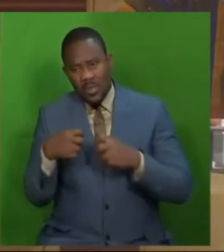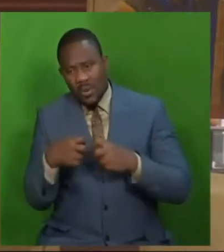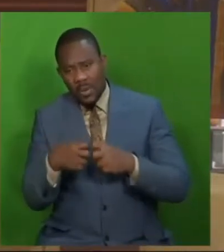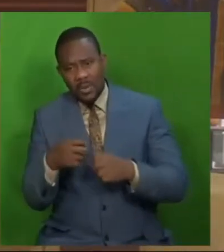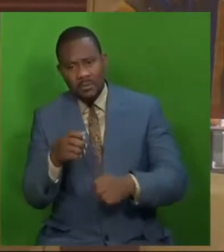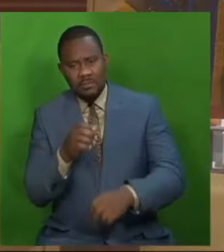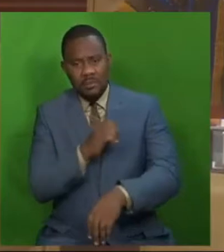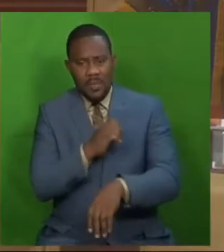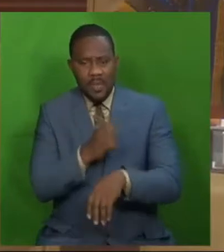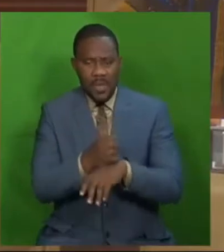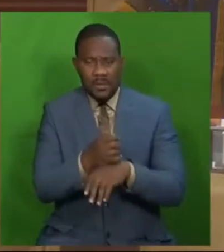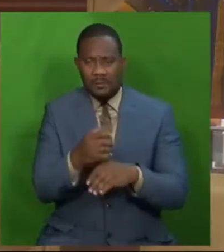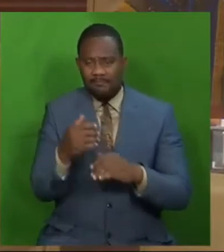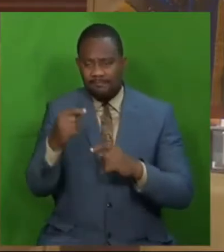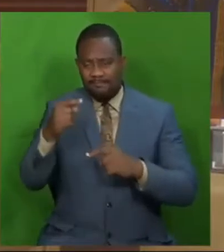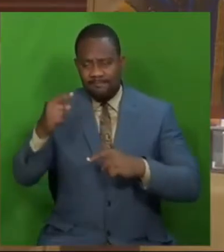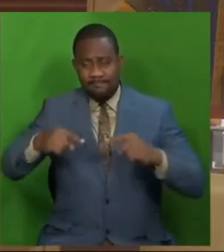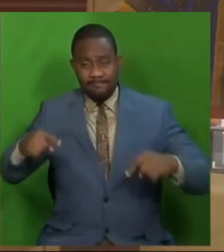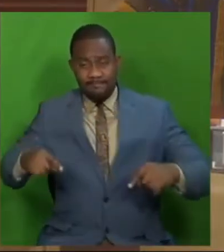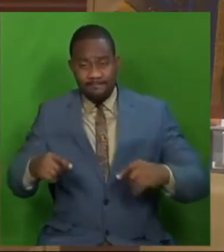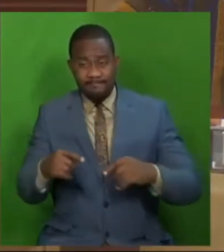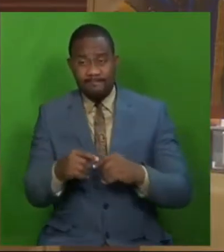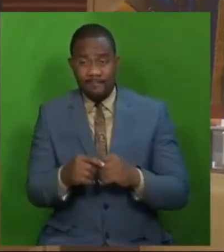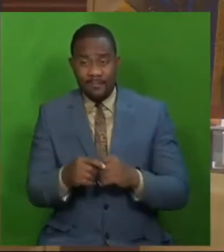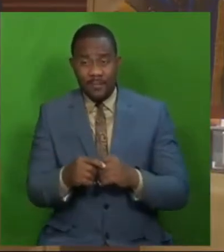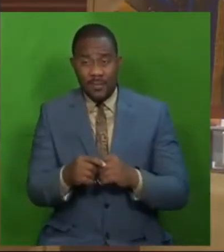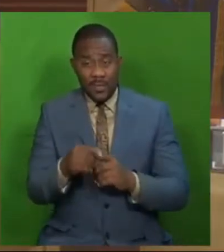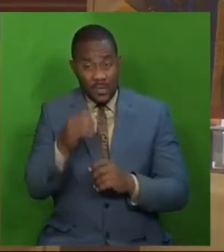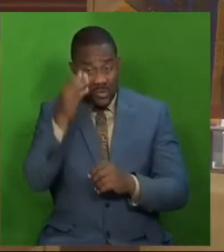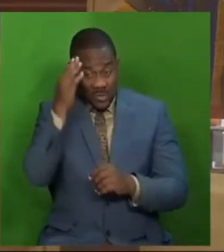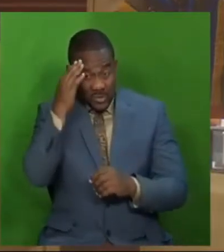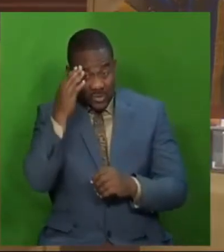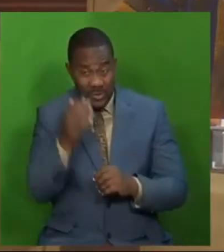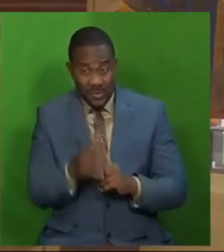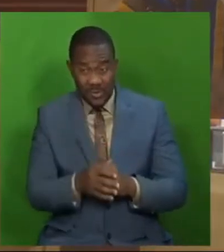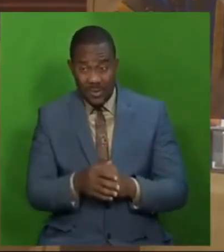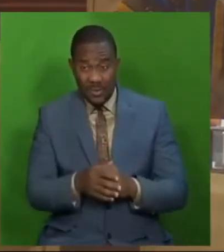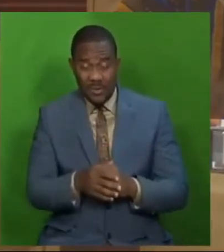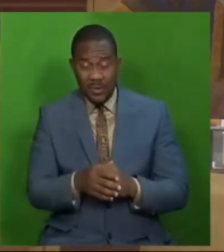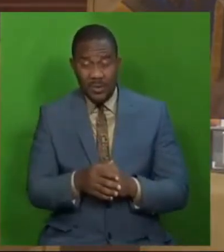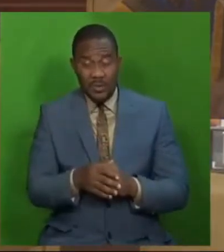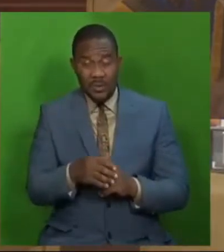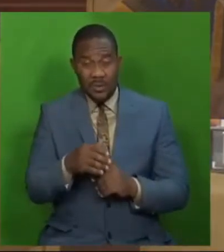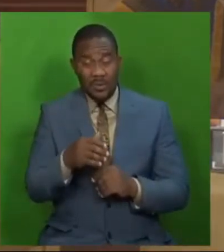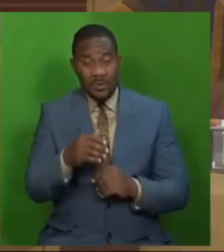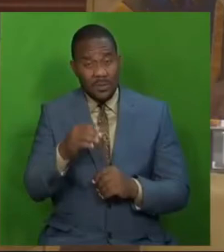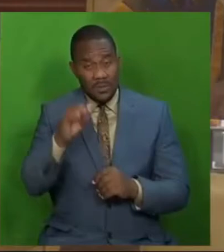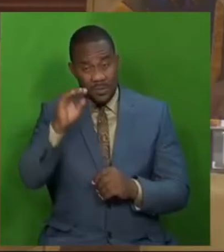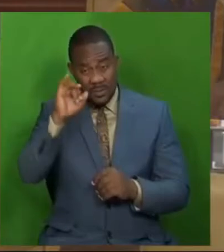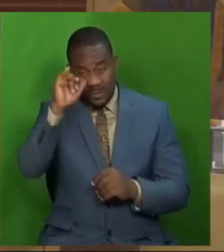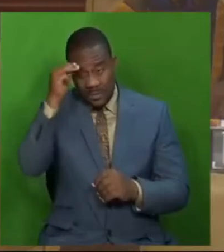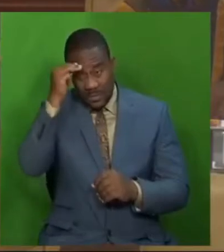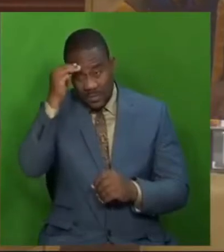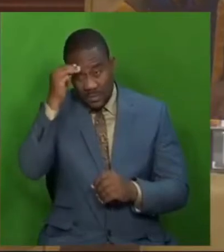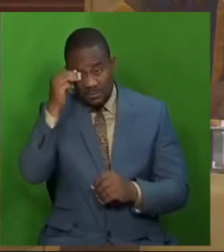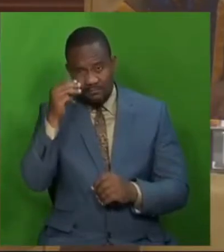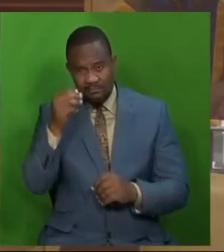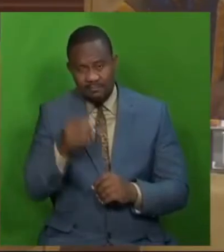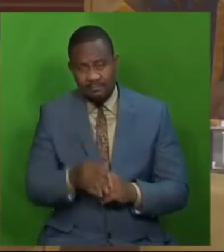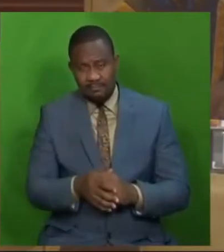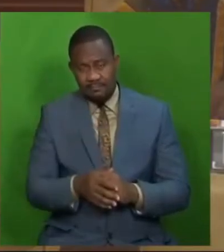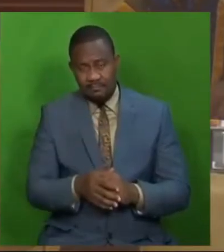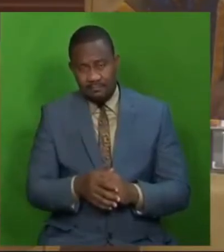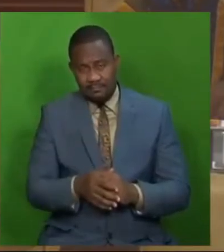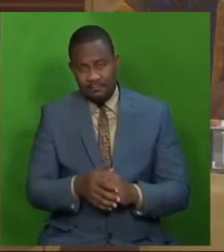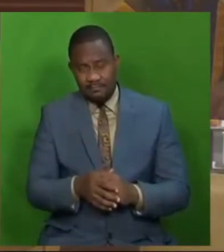that His Excellency President Mahama caused to be imposed on Ghanaians the energy